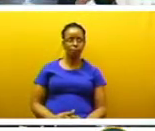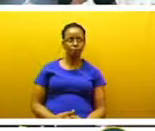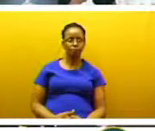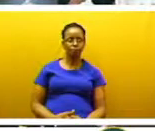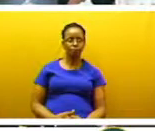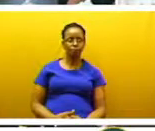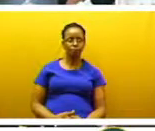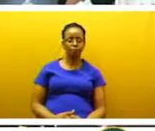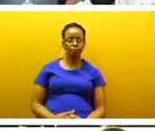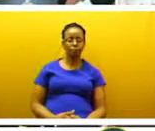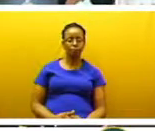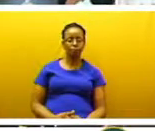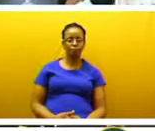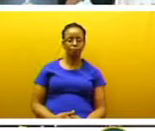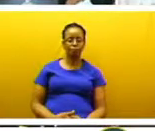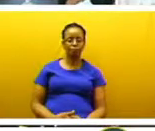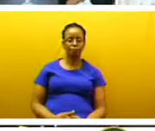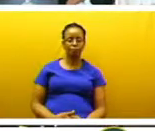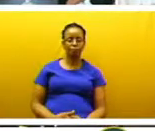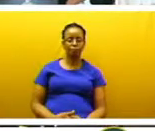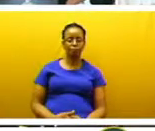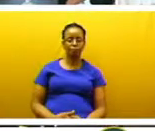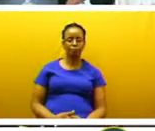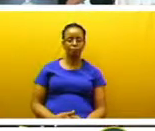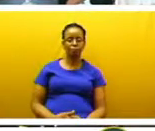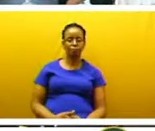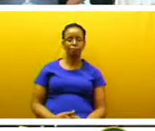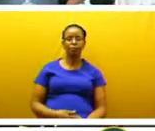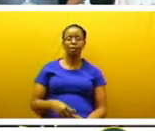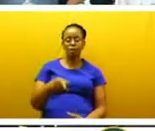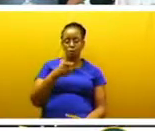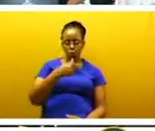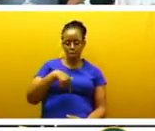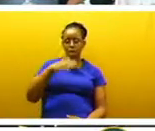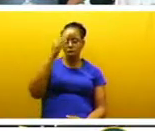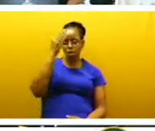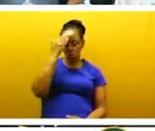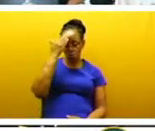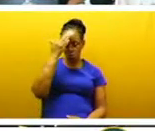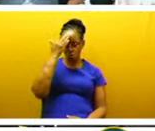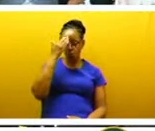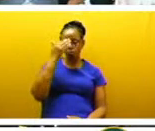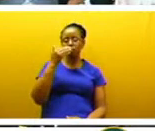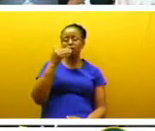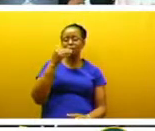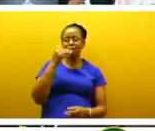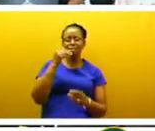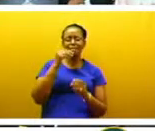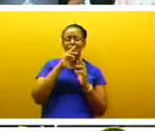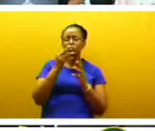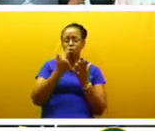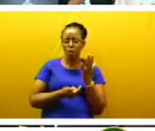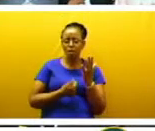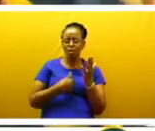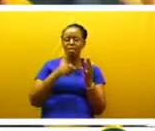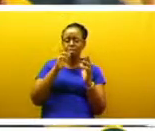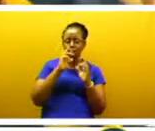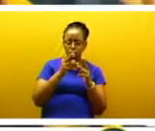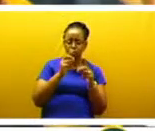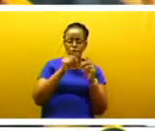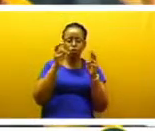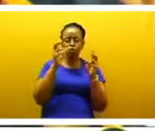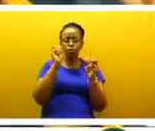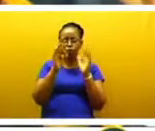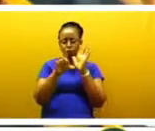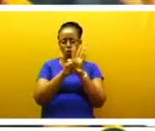We know what constitutes a rejoinder. It's a response to issues of law arising